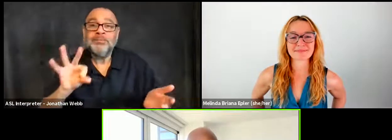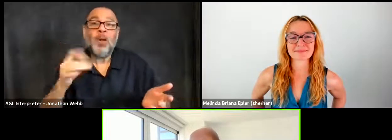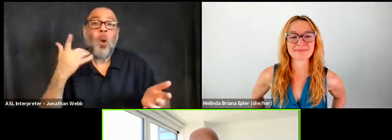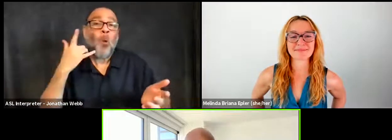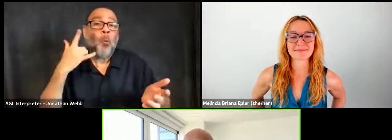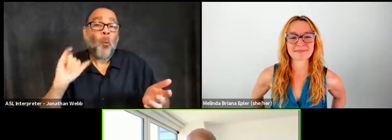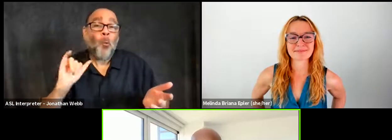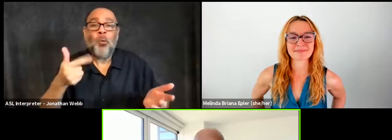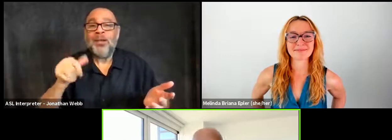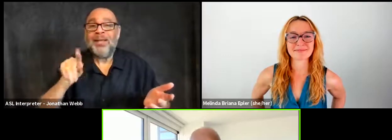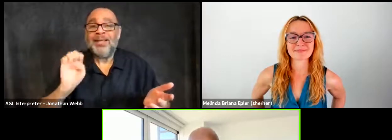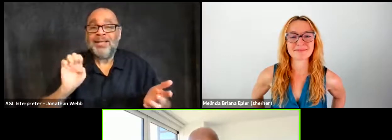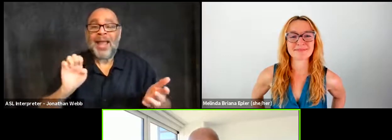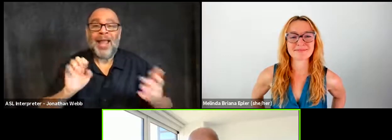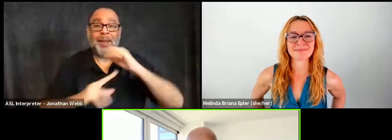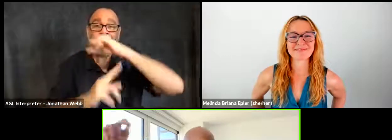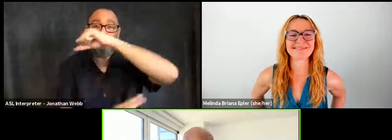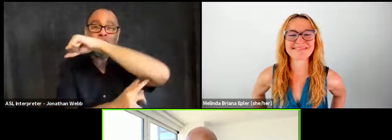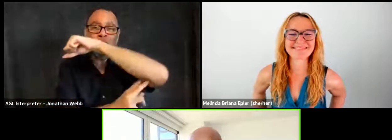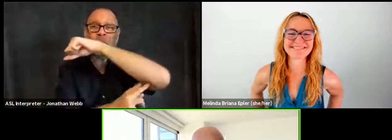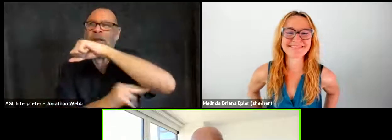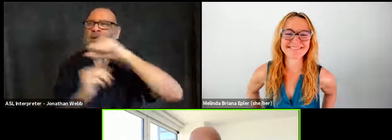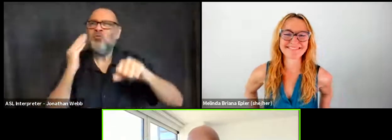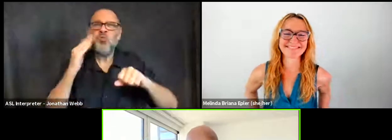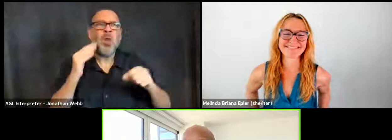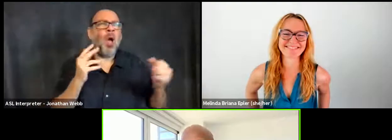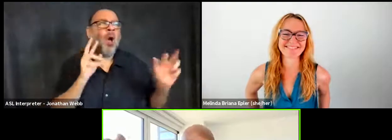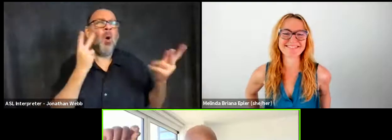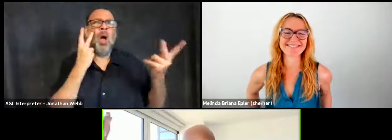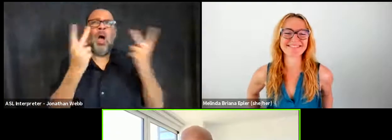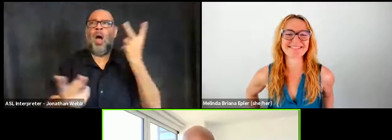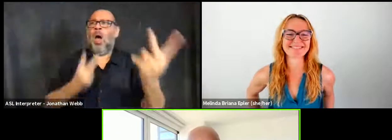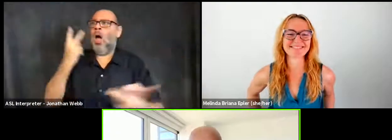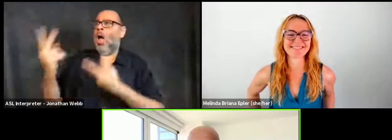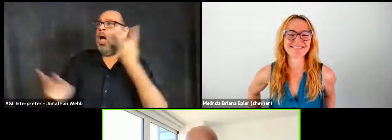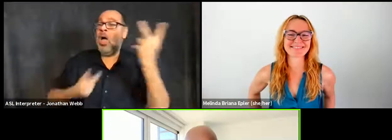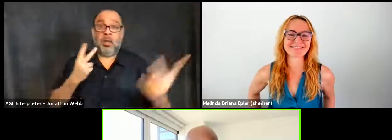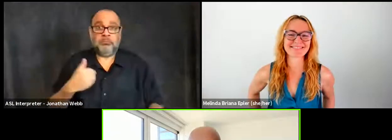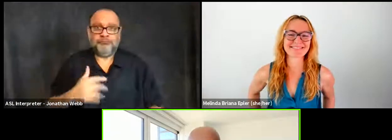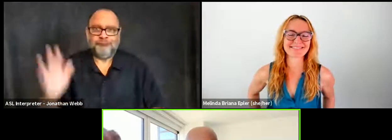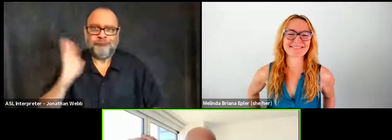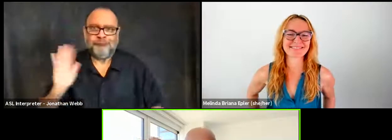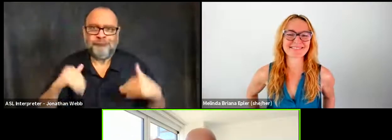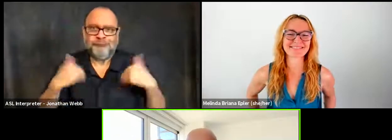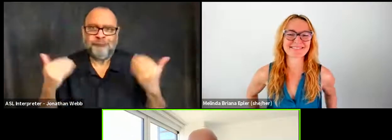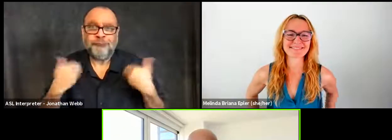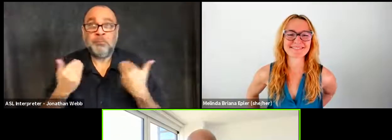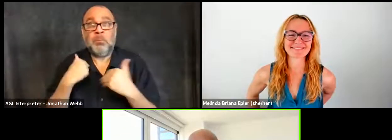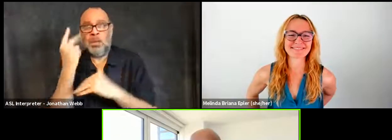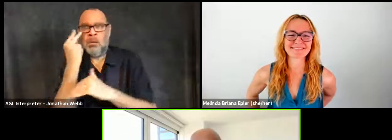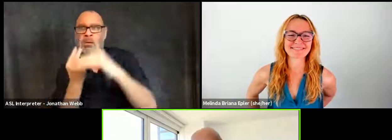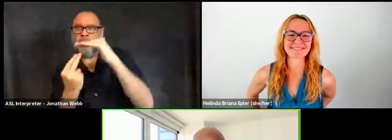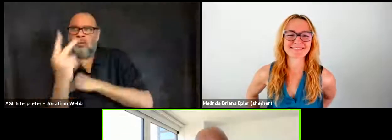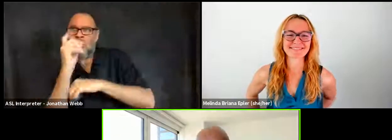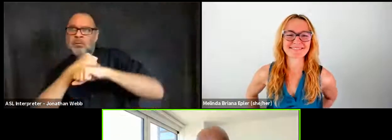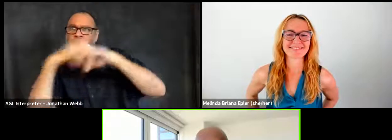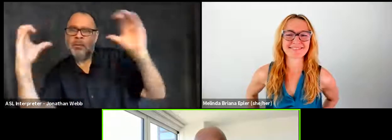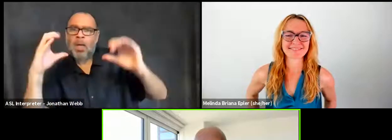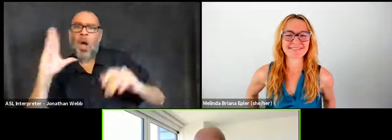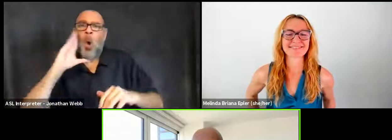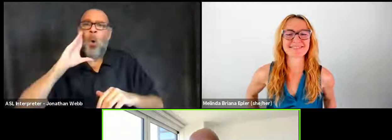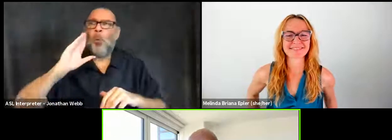Francisco, married to Melinda, riding over a motorcycle over a Golden Gate Bridge with a headset talking to each